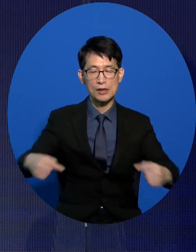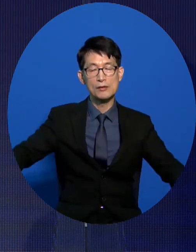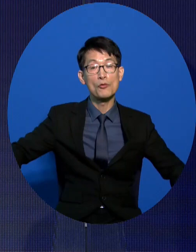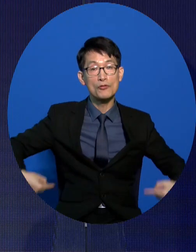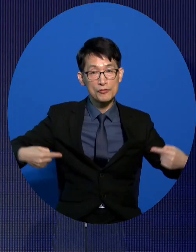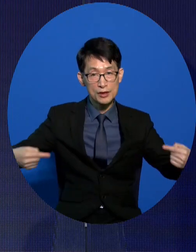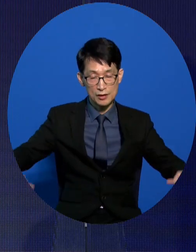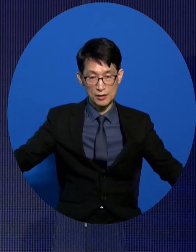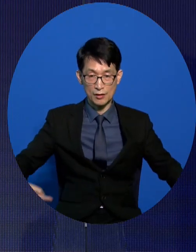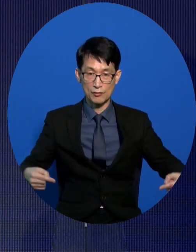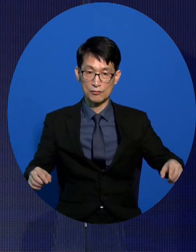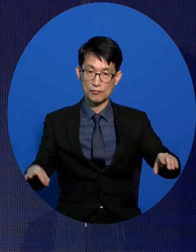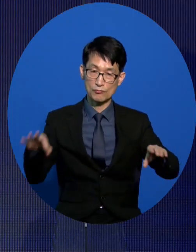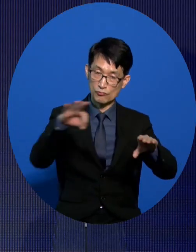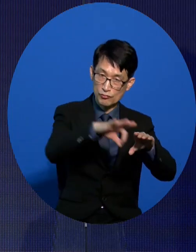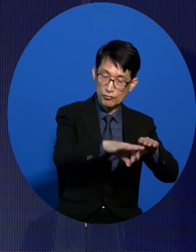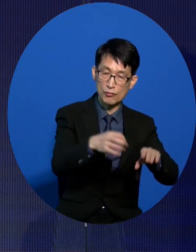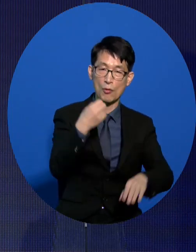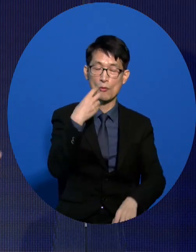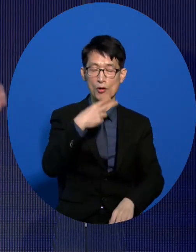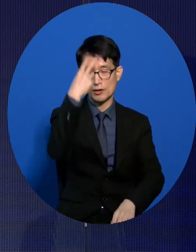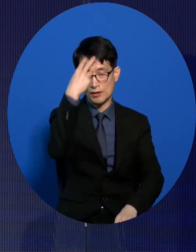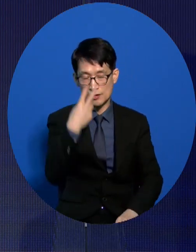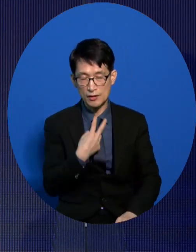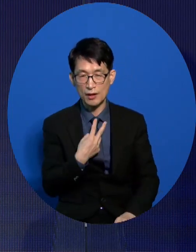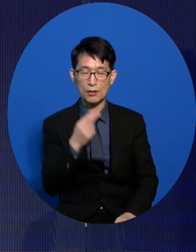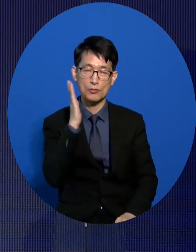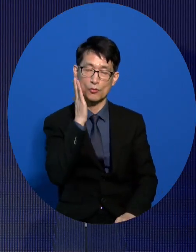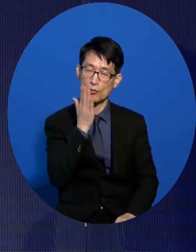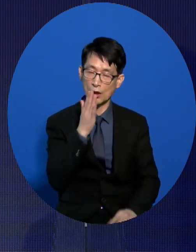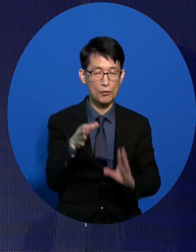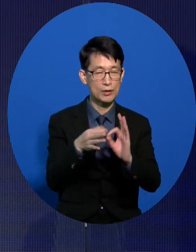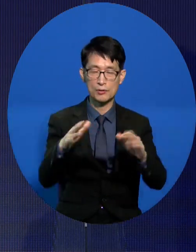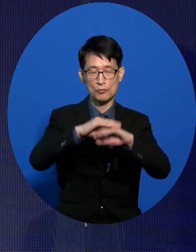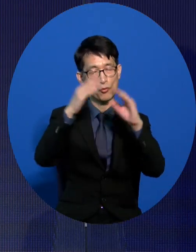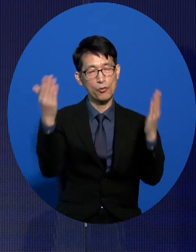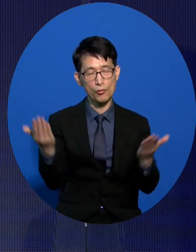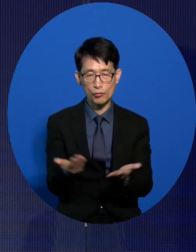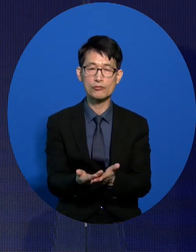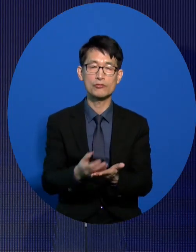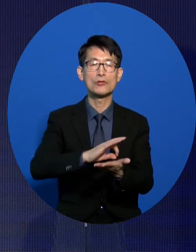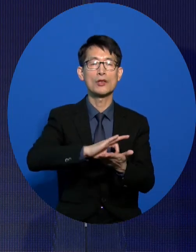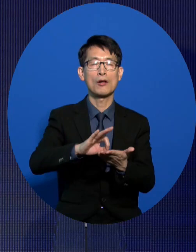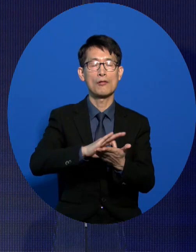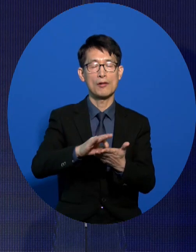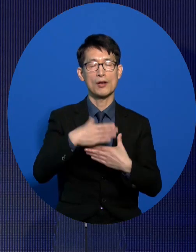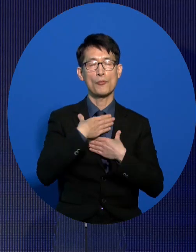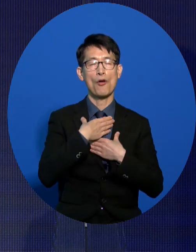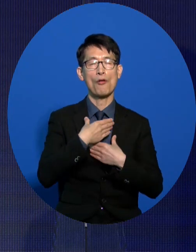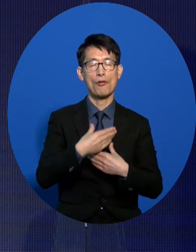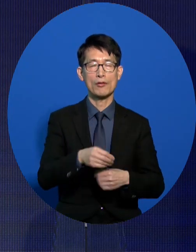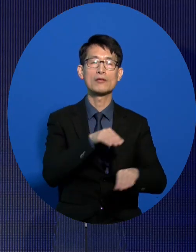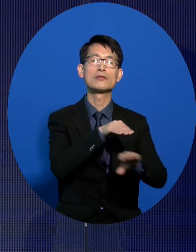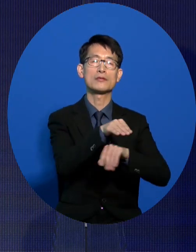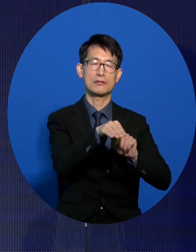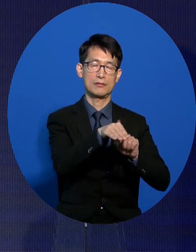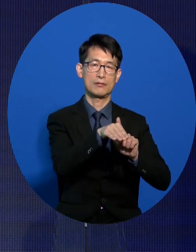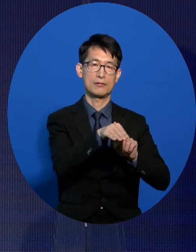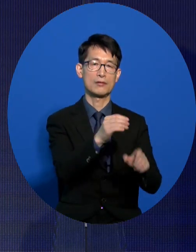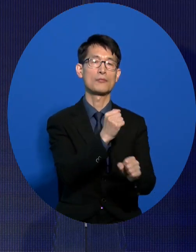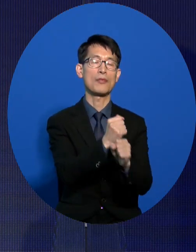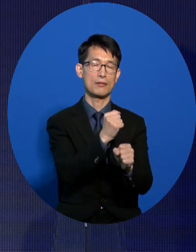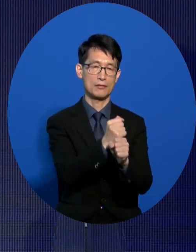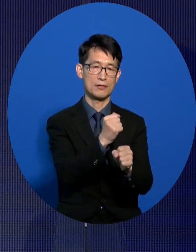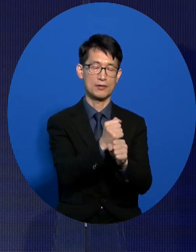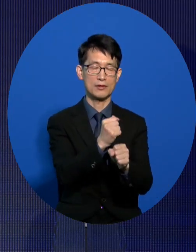the models for taxis, I think that they should keep in mind that these taxi models should be models that can